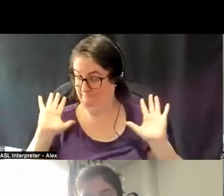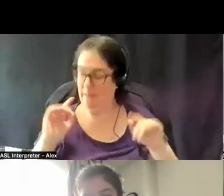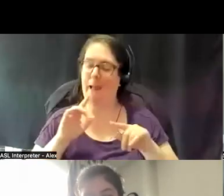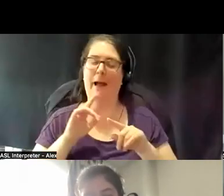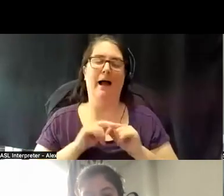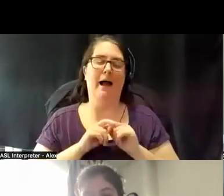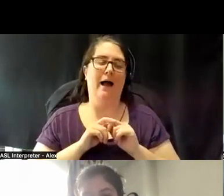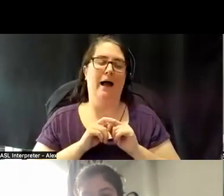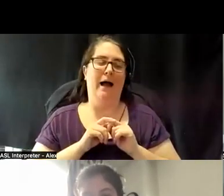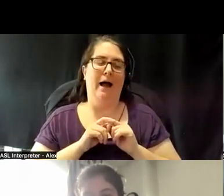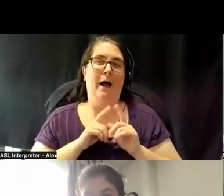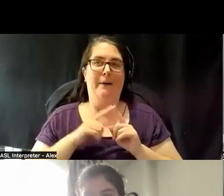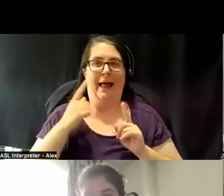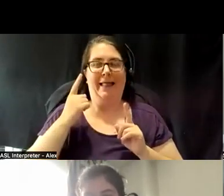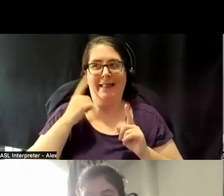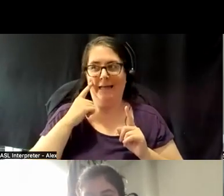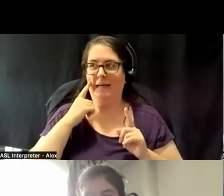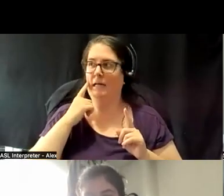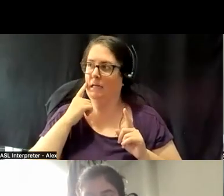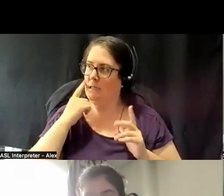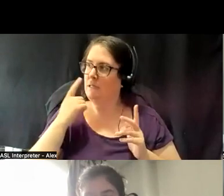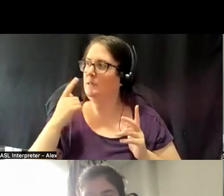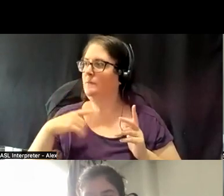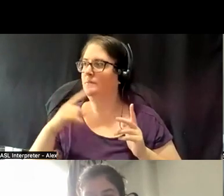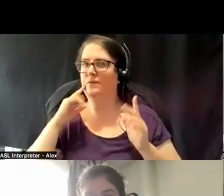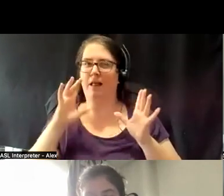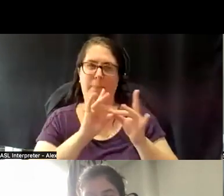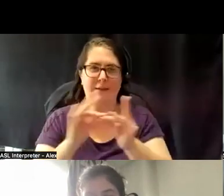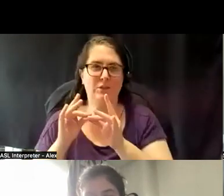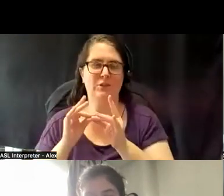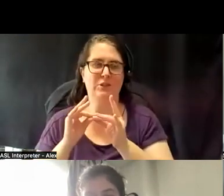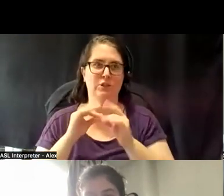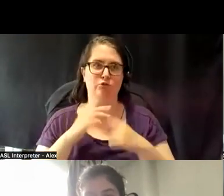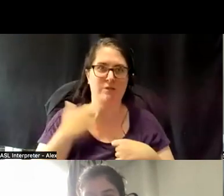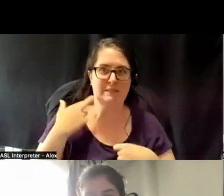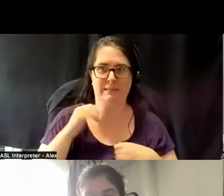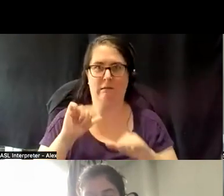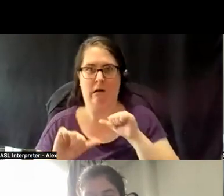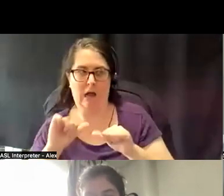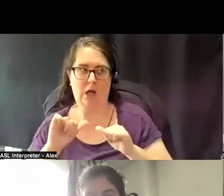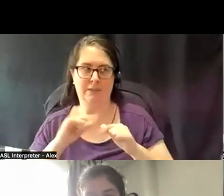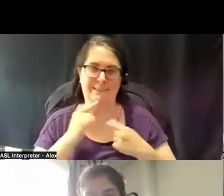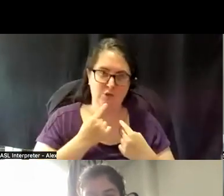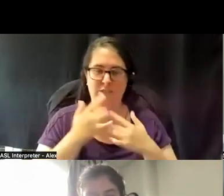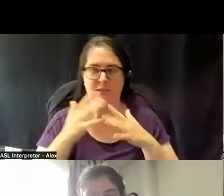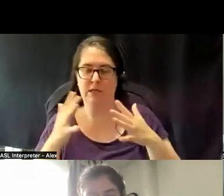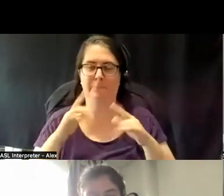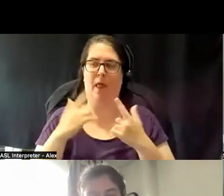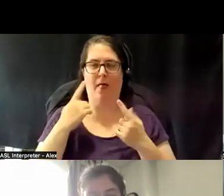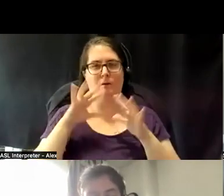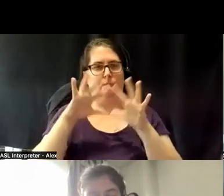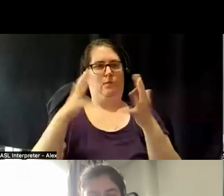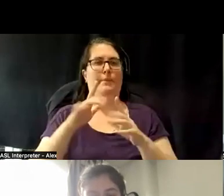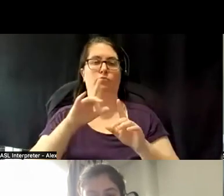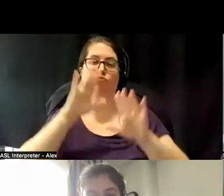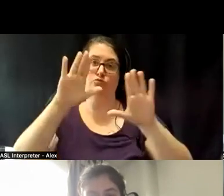been surrounded by messaging around this election and the stakes involved, I think instead of it would be great as you're